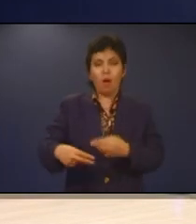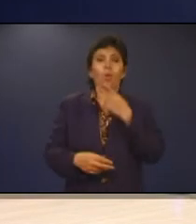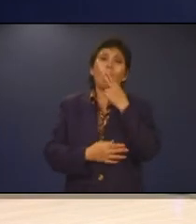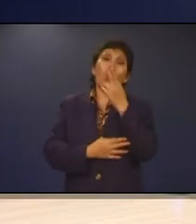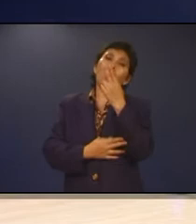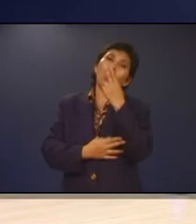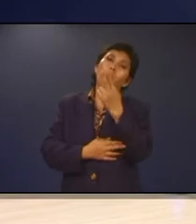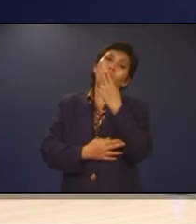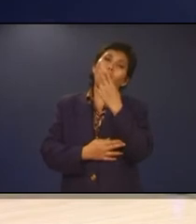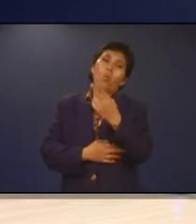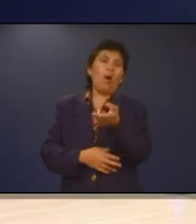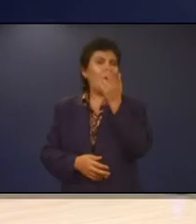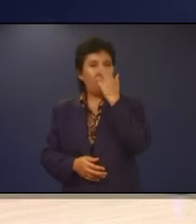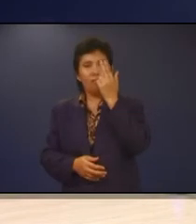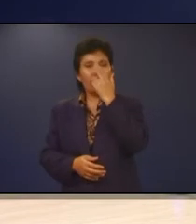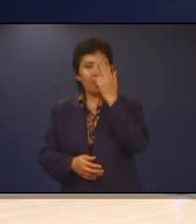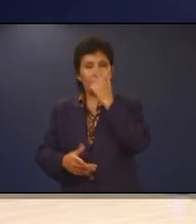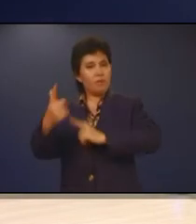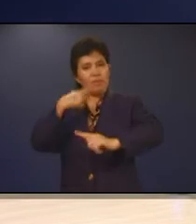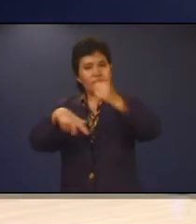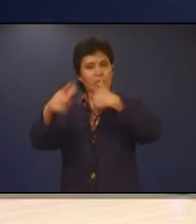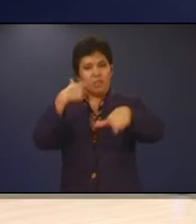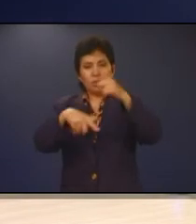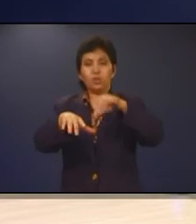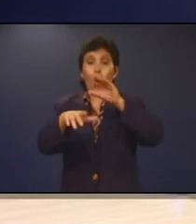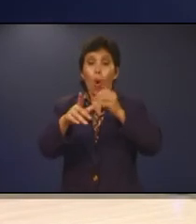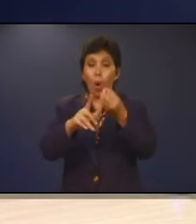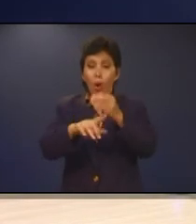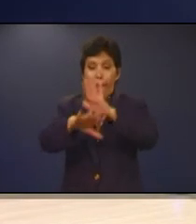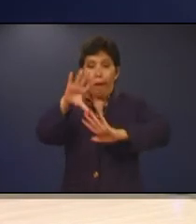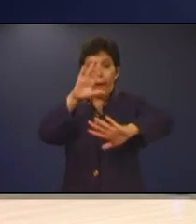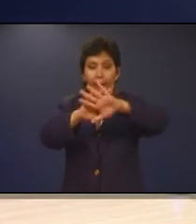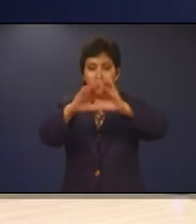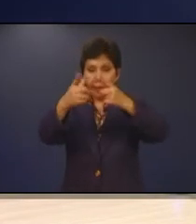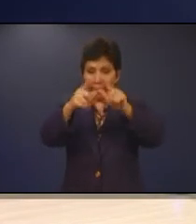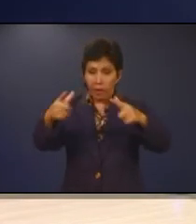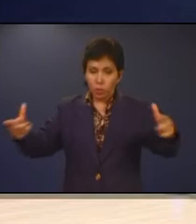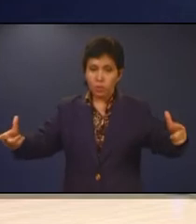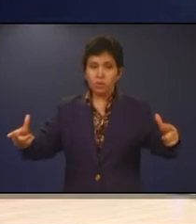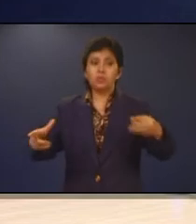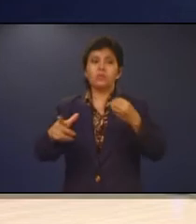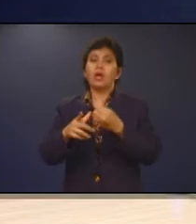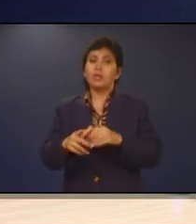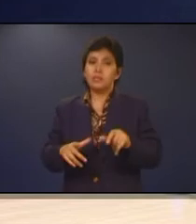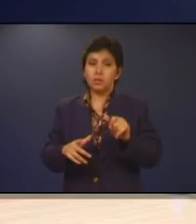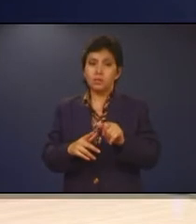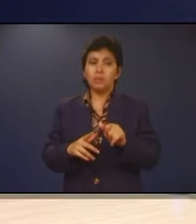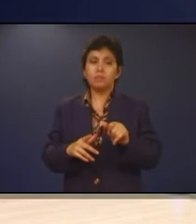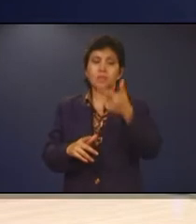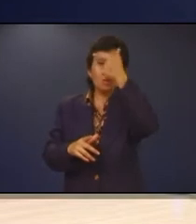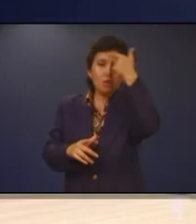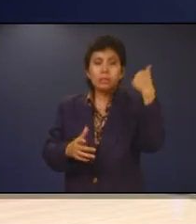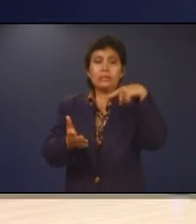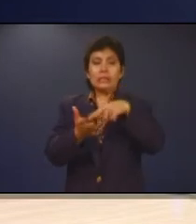in smoking or a funny sign language or hand language and some foul language as